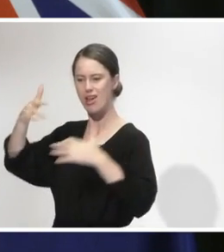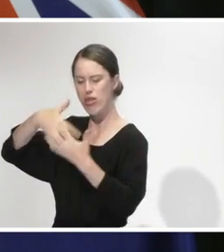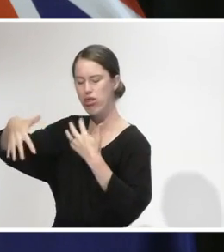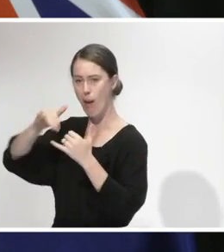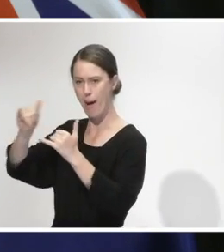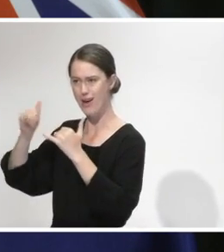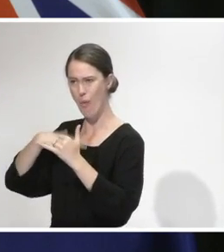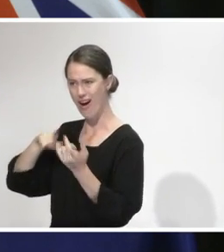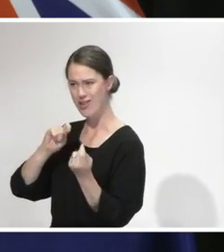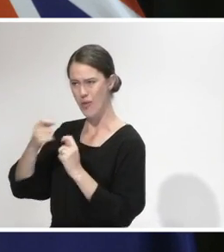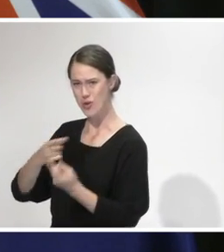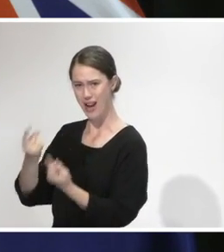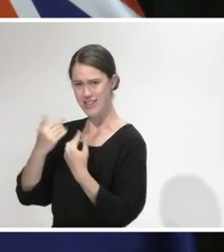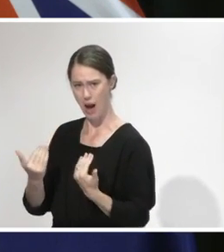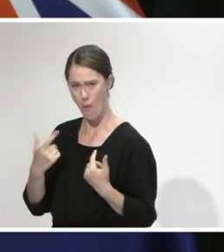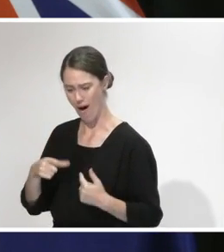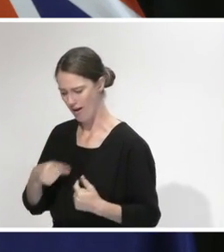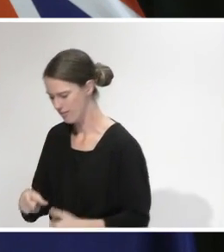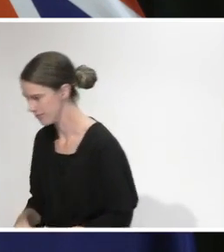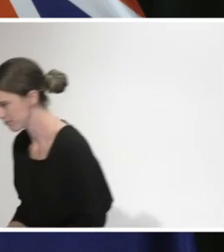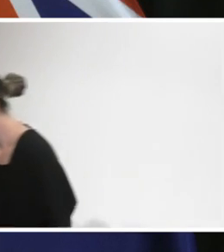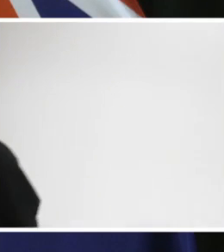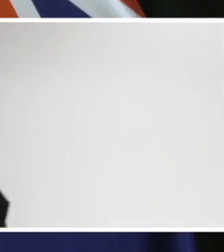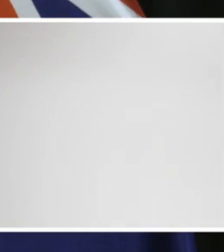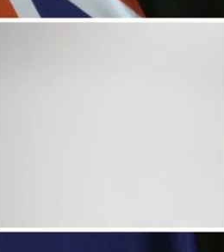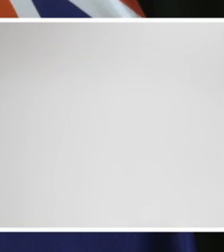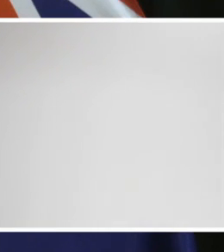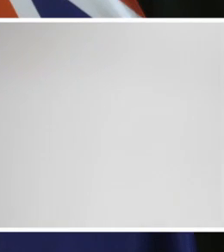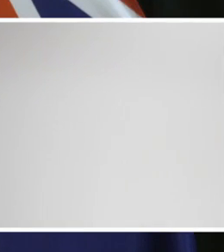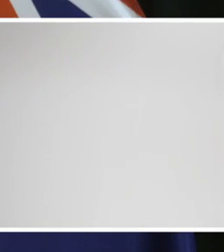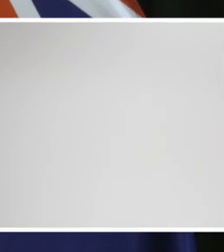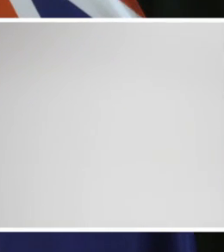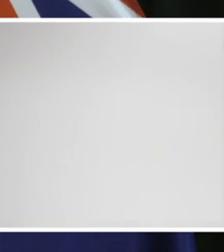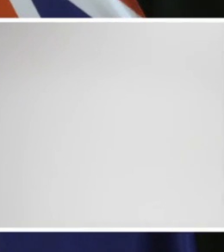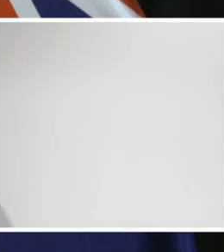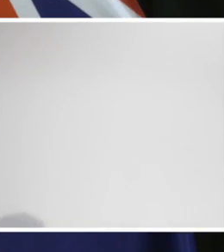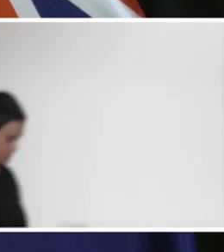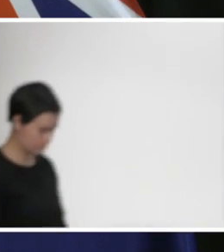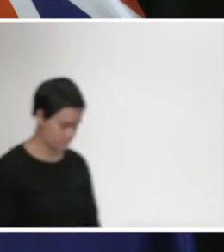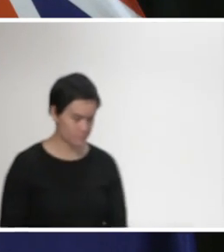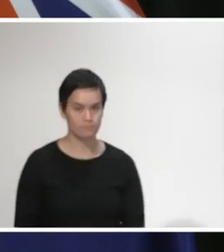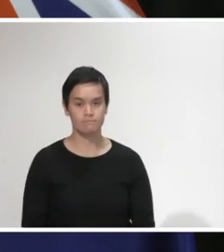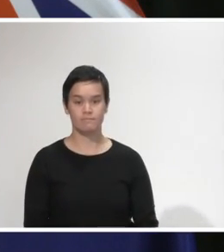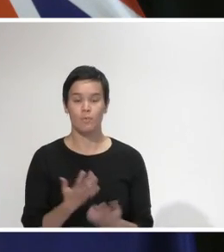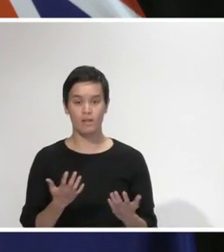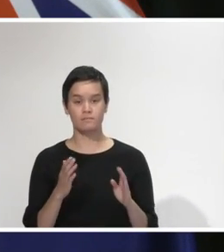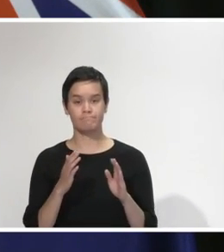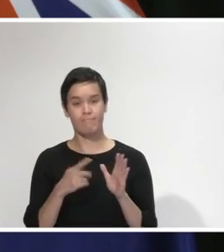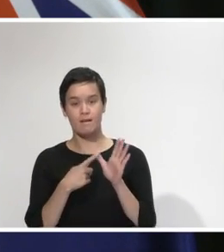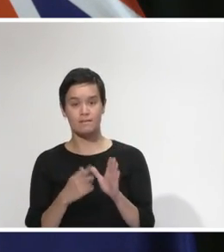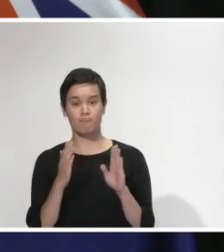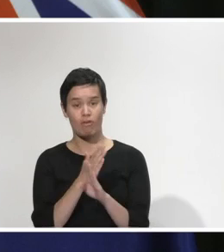was? Well, that doesn't change what it was. It was a private event. I was specifically asked the question, and I replied because I knew the